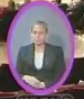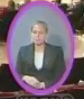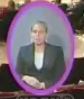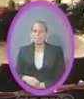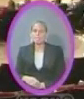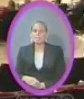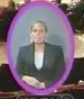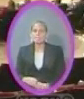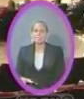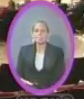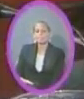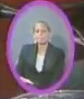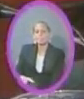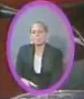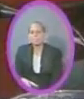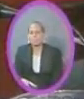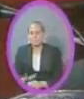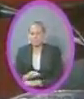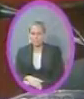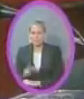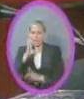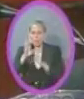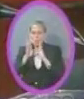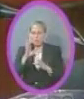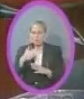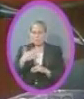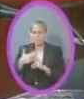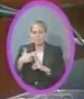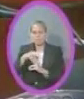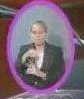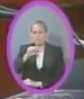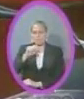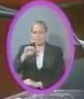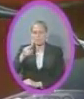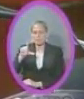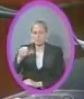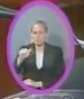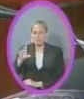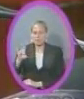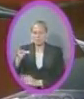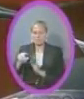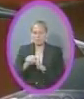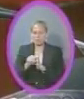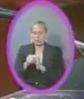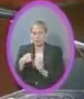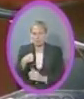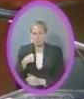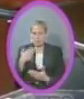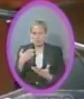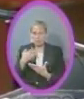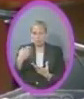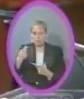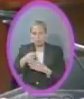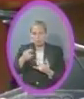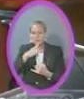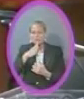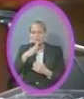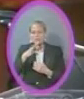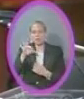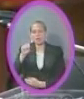Yes, Isabella Perdomo? Yes, good evening. Hi. My name is Isabella Perdomo, and I'm in 7th grade. I'm here today to speak about